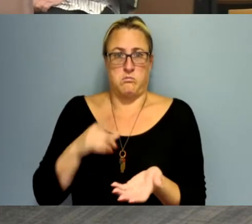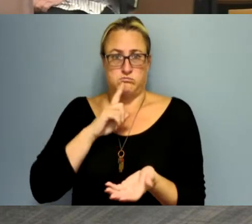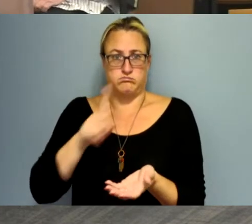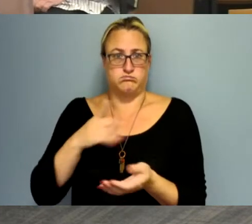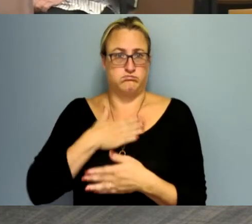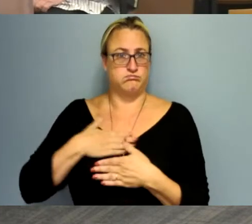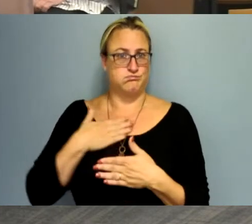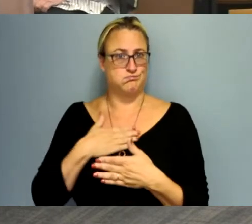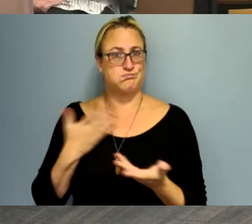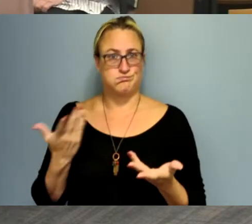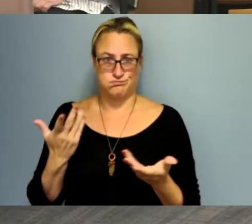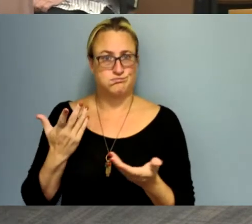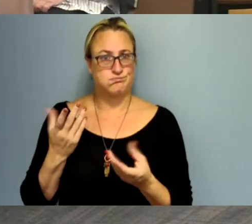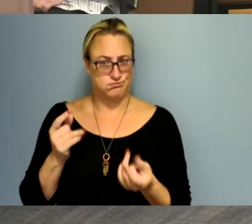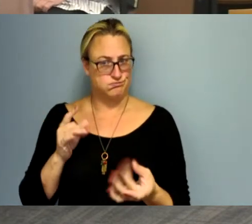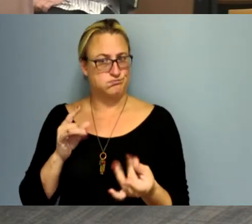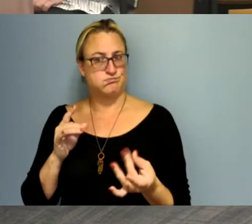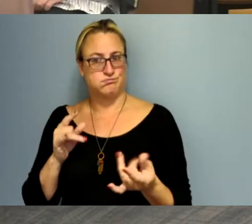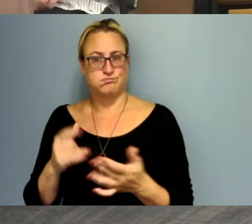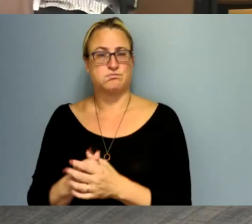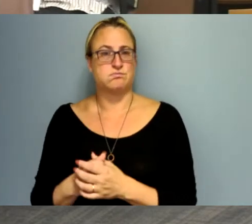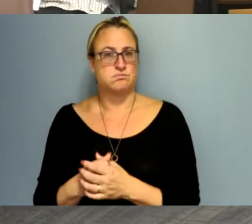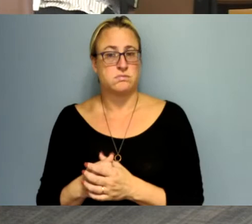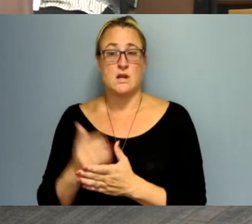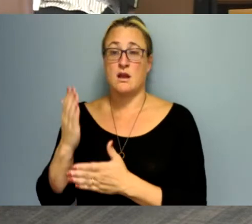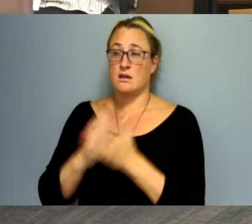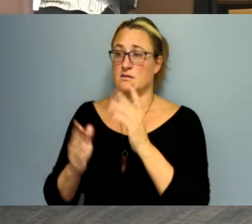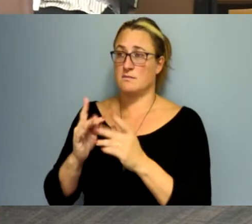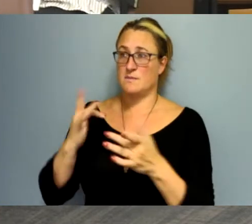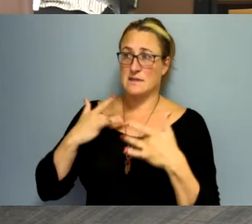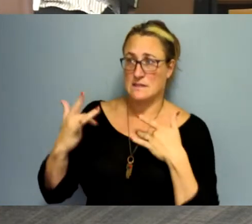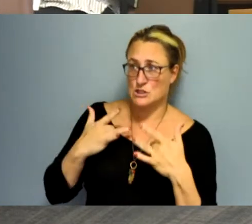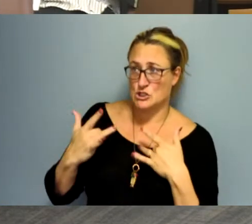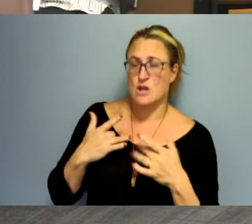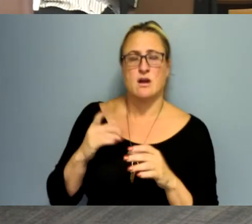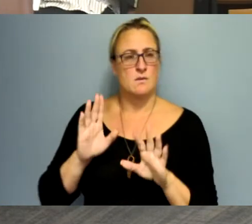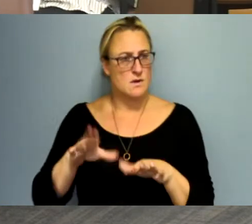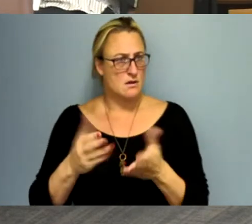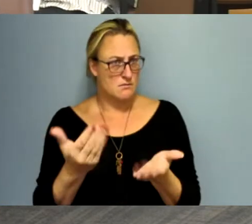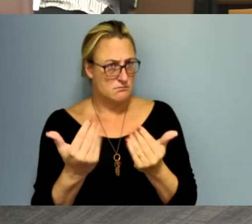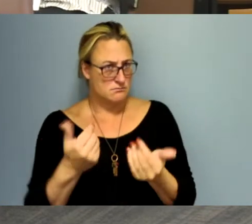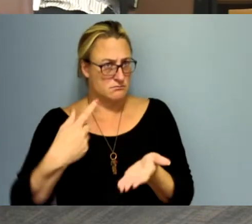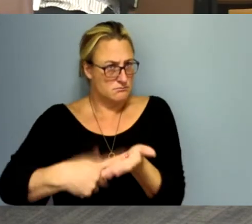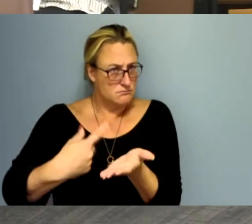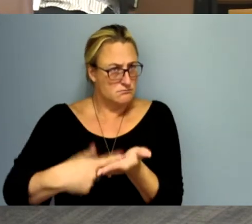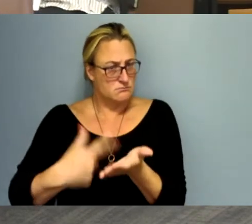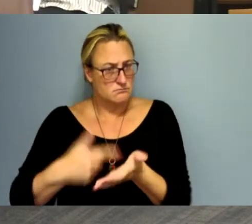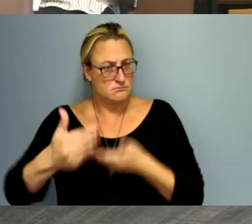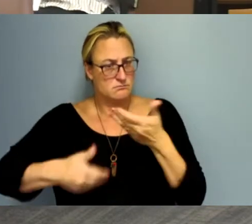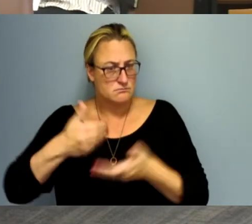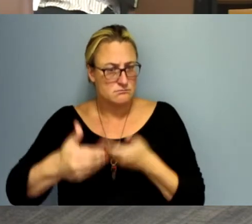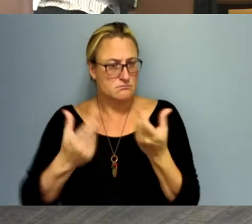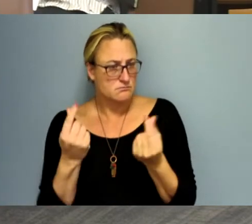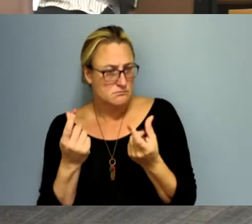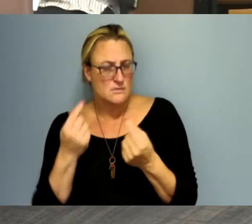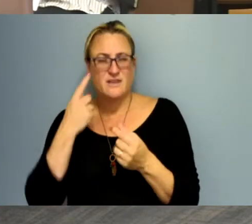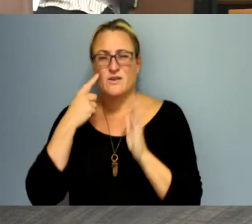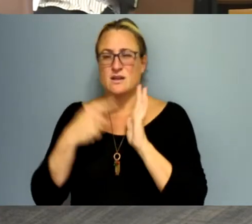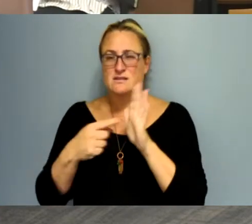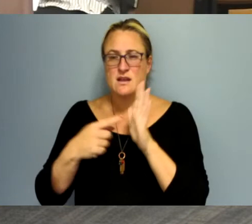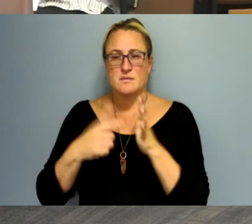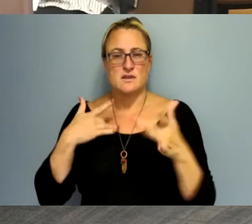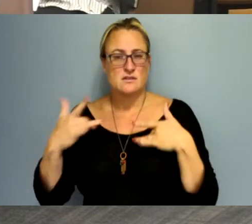things better. I mean, there were a few people that had concerns that we addressed and let them and discussed different things, signature verifications and stuff like